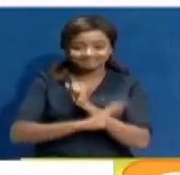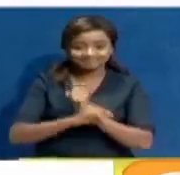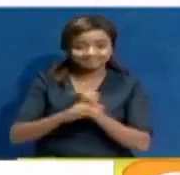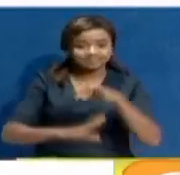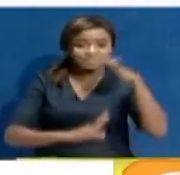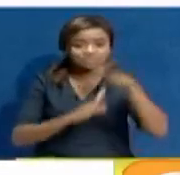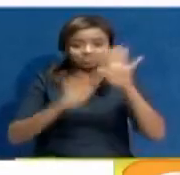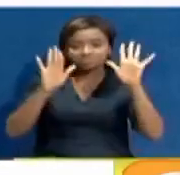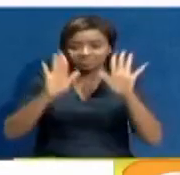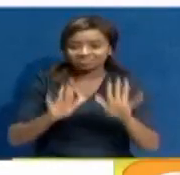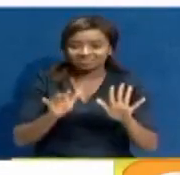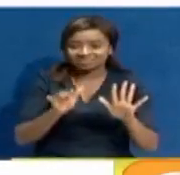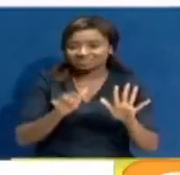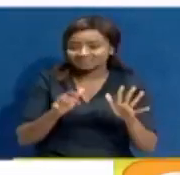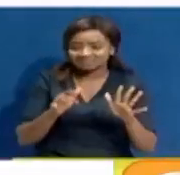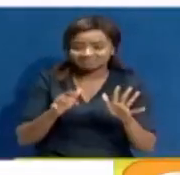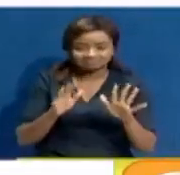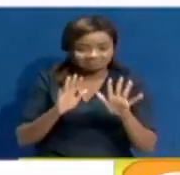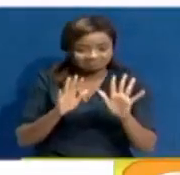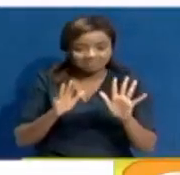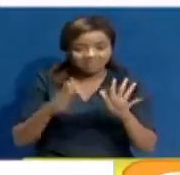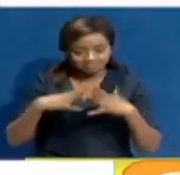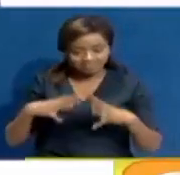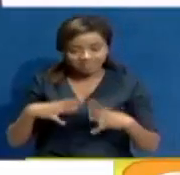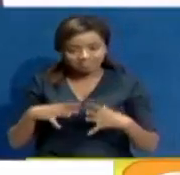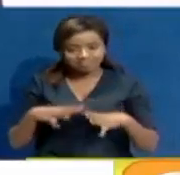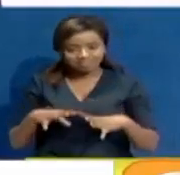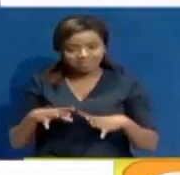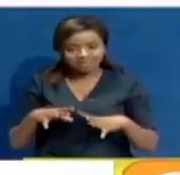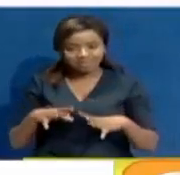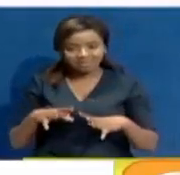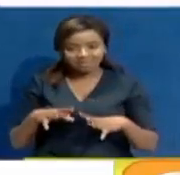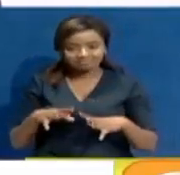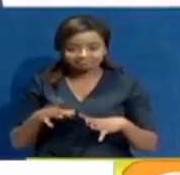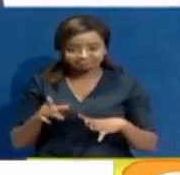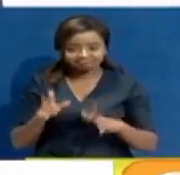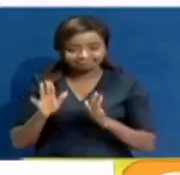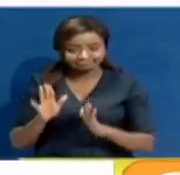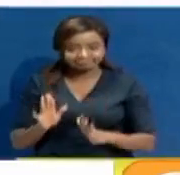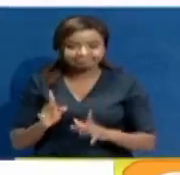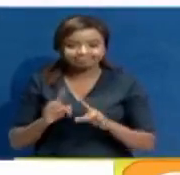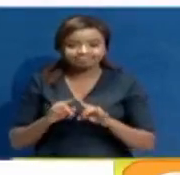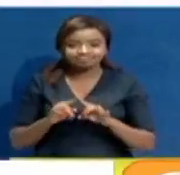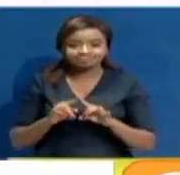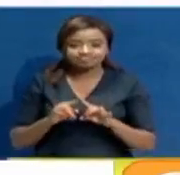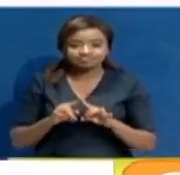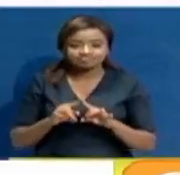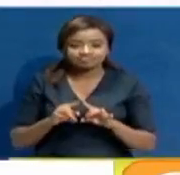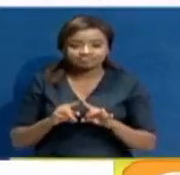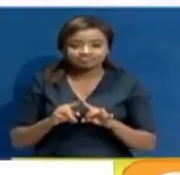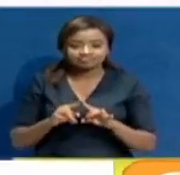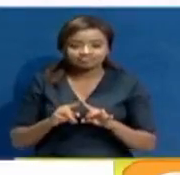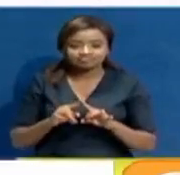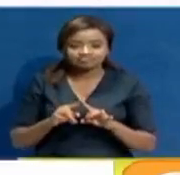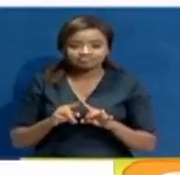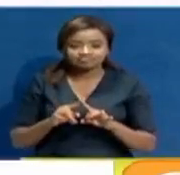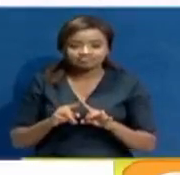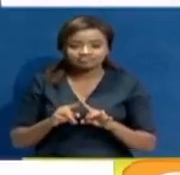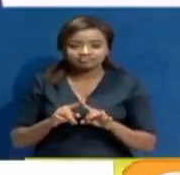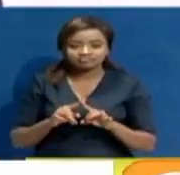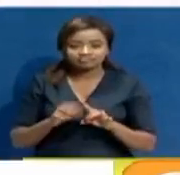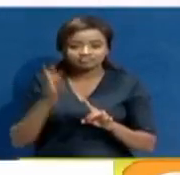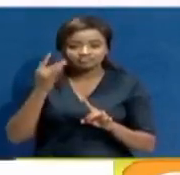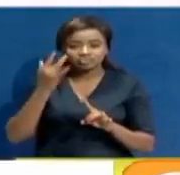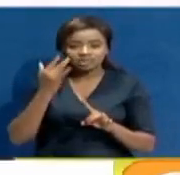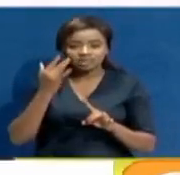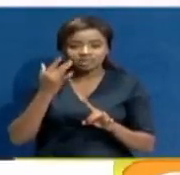more important than any one of us. It is even more important than the sum total of us,